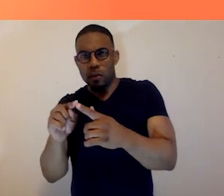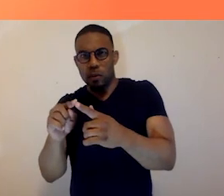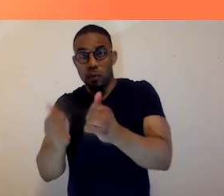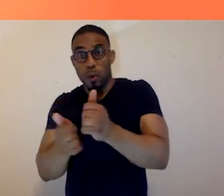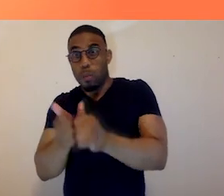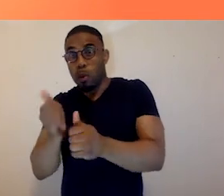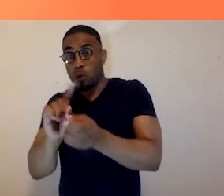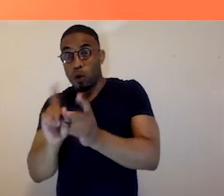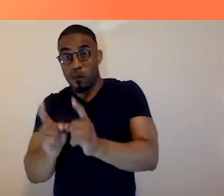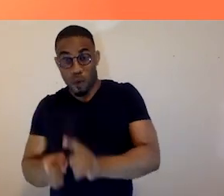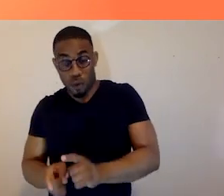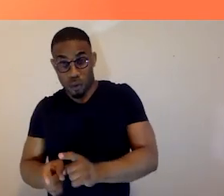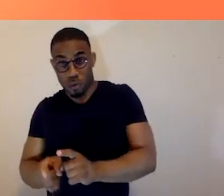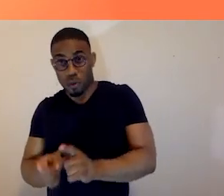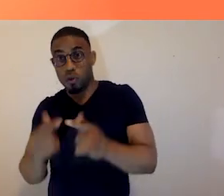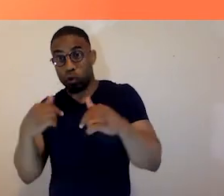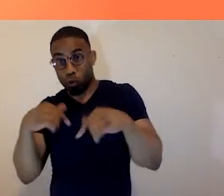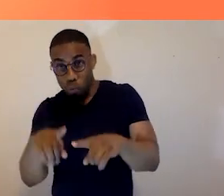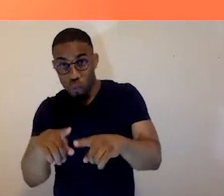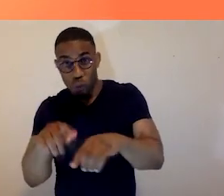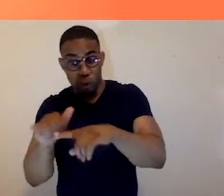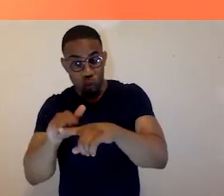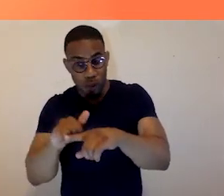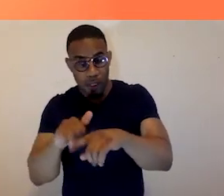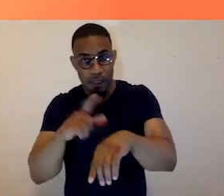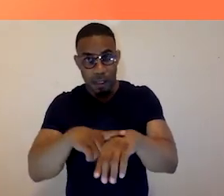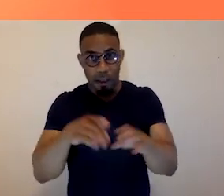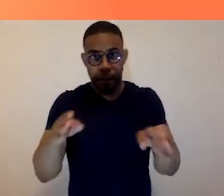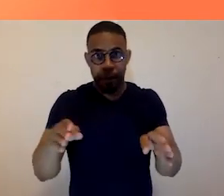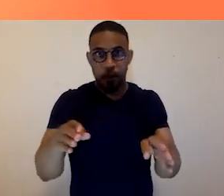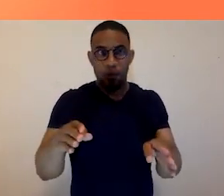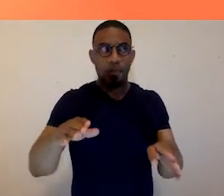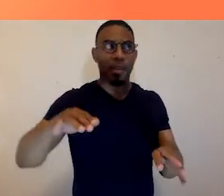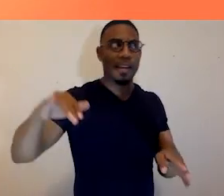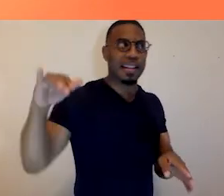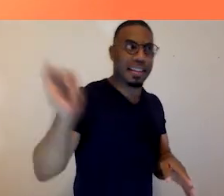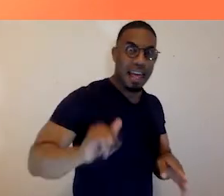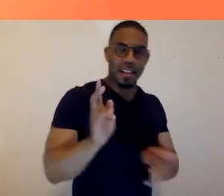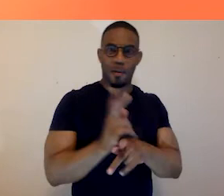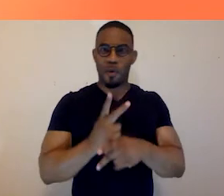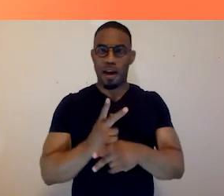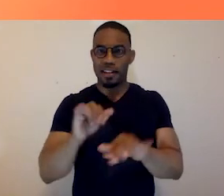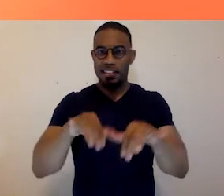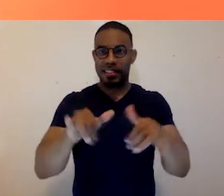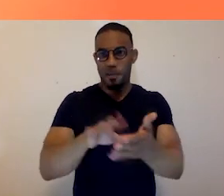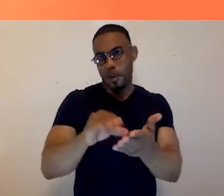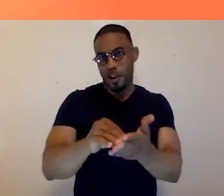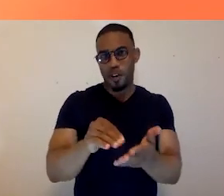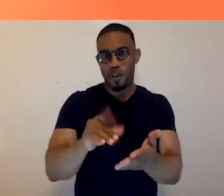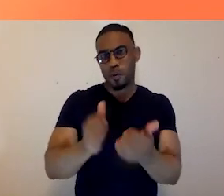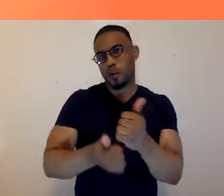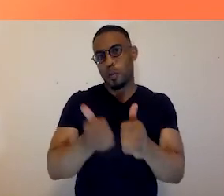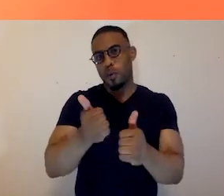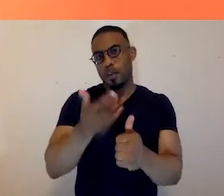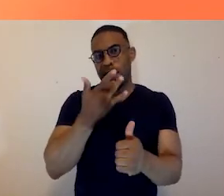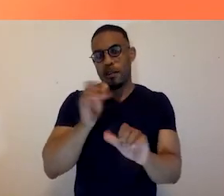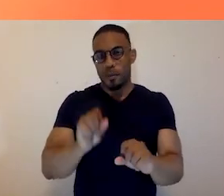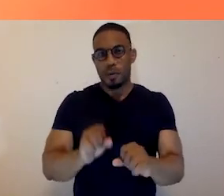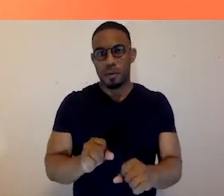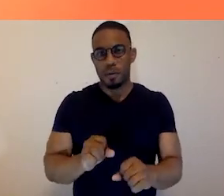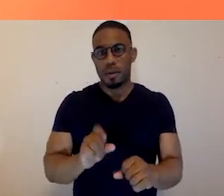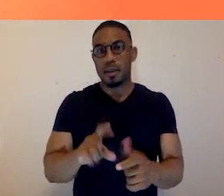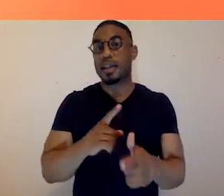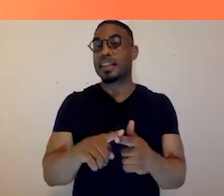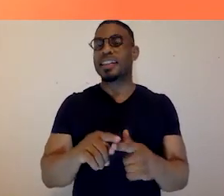most conversions during that training period time, that's the product that the system learned was the most favorable. And